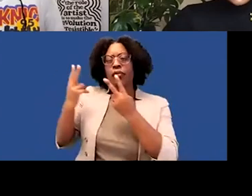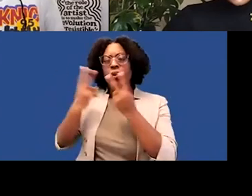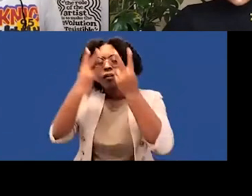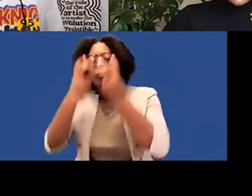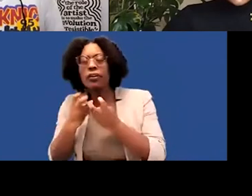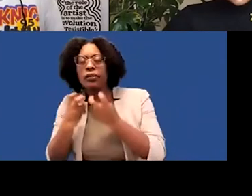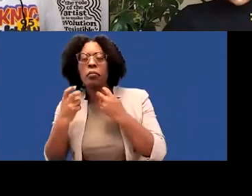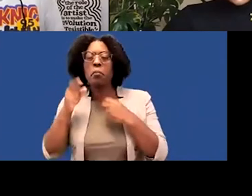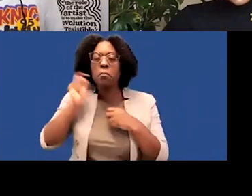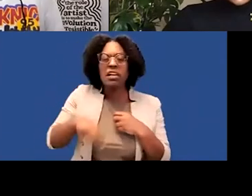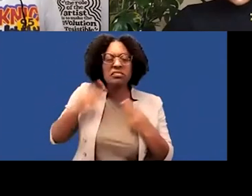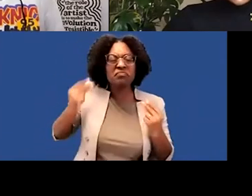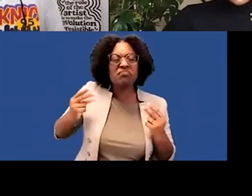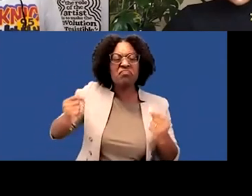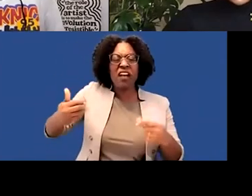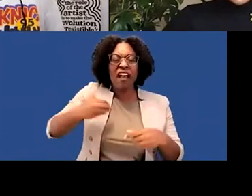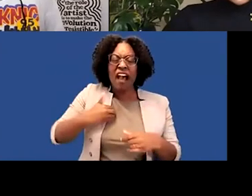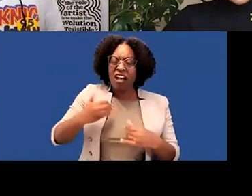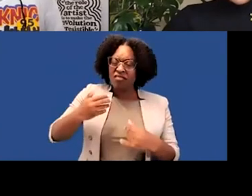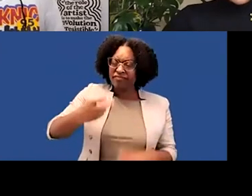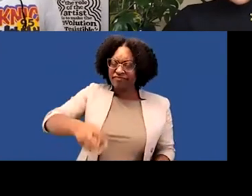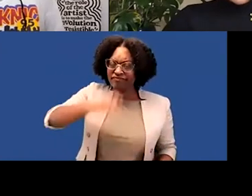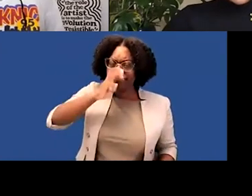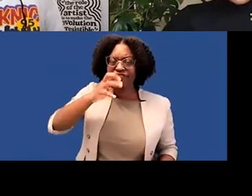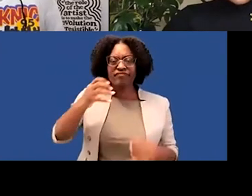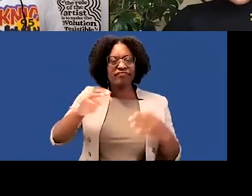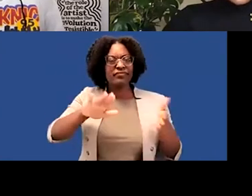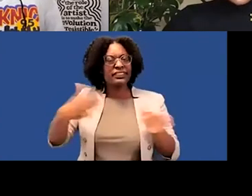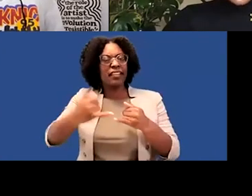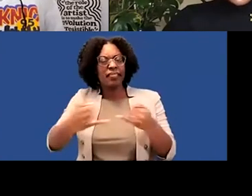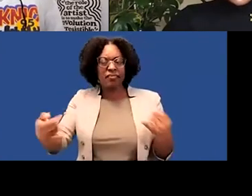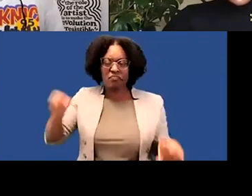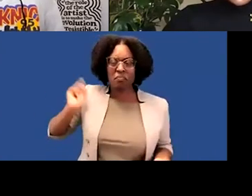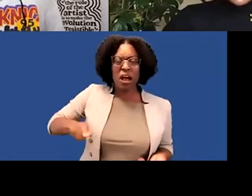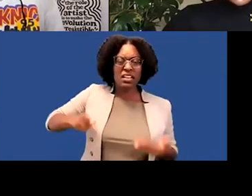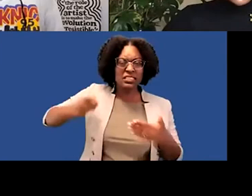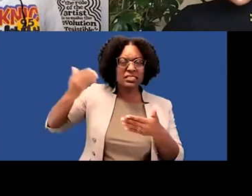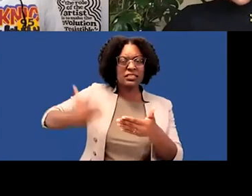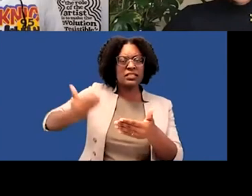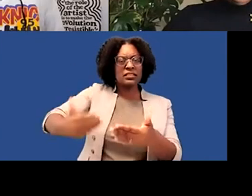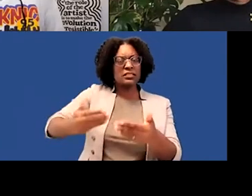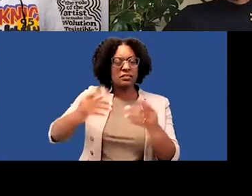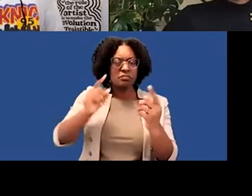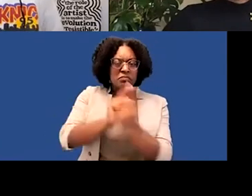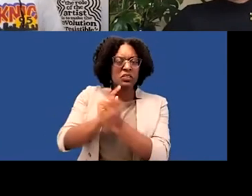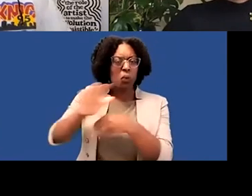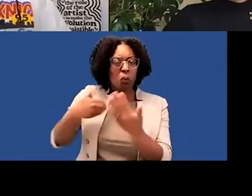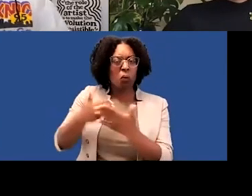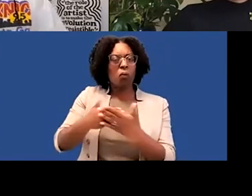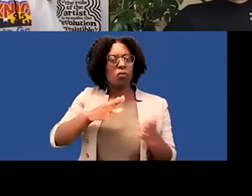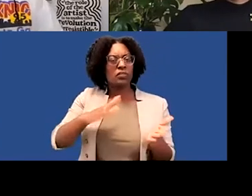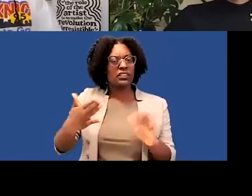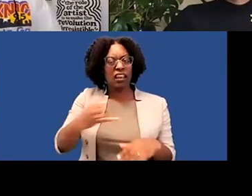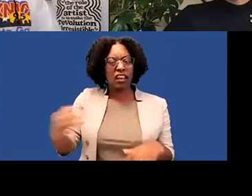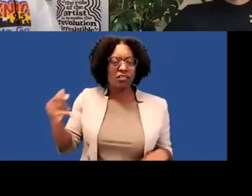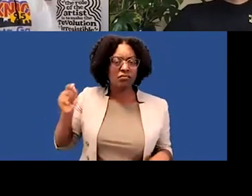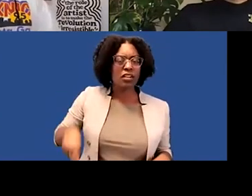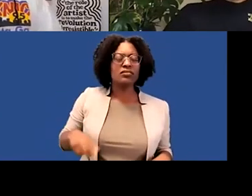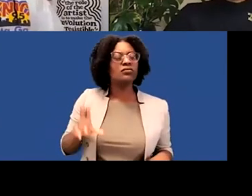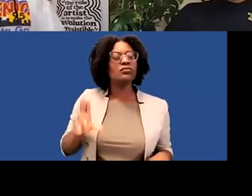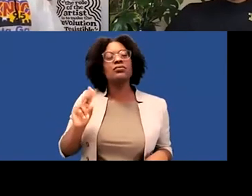things that ultimately drain us and don't sustain us. And so it's really nourishing to hear about how